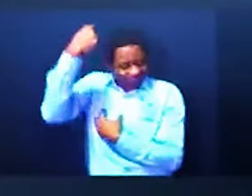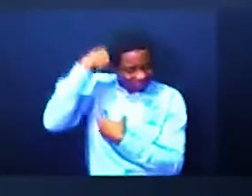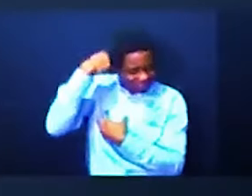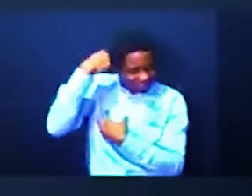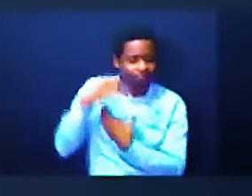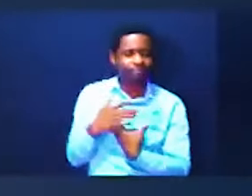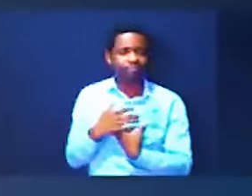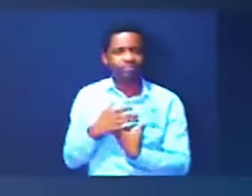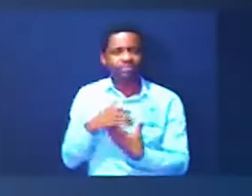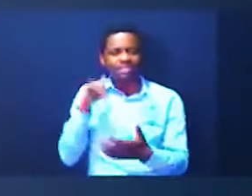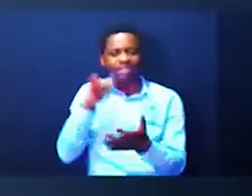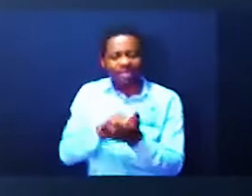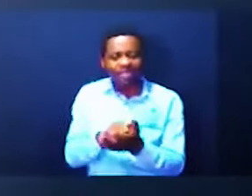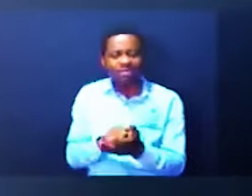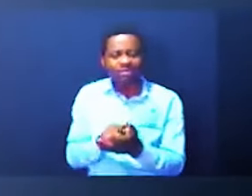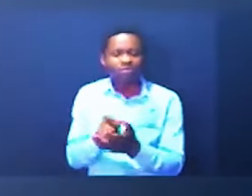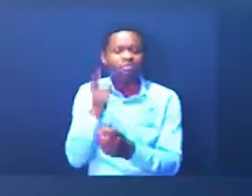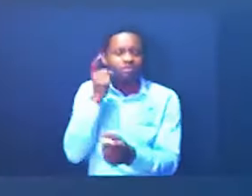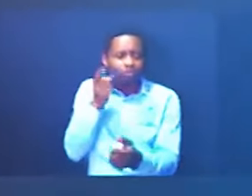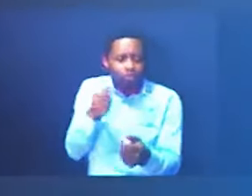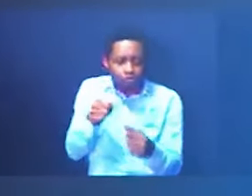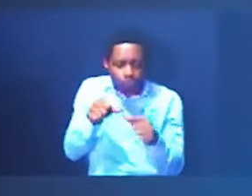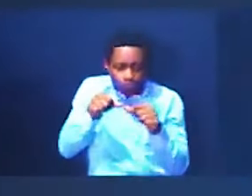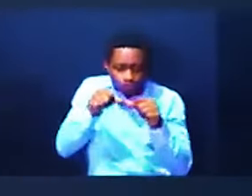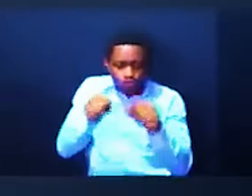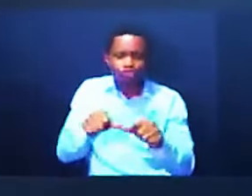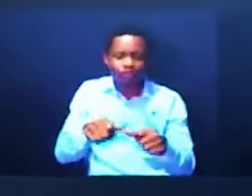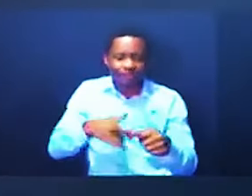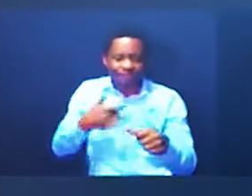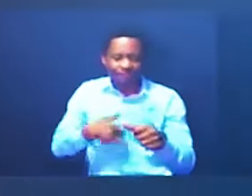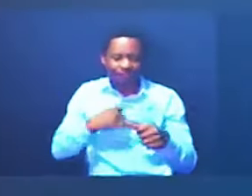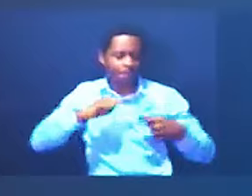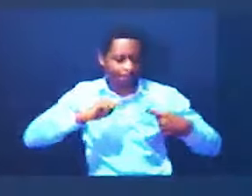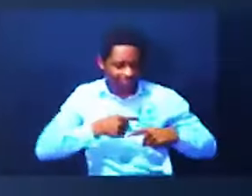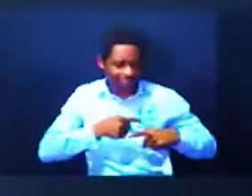A persistent feeling of ill will.